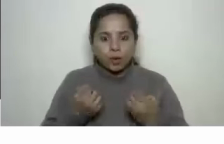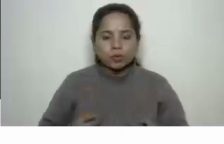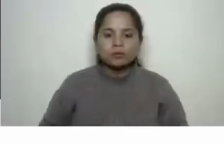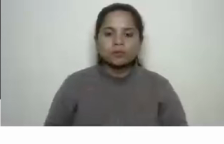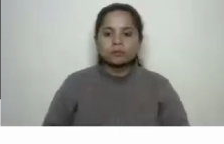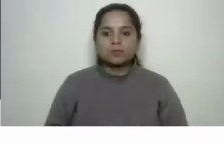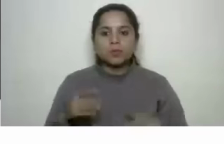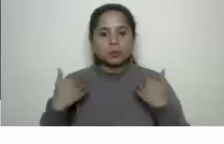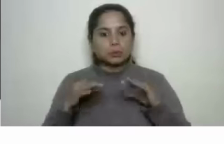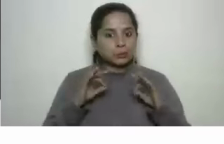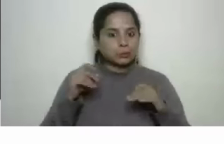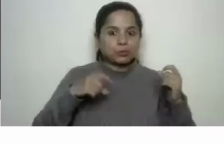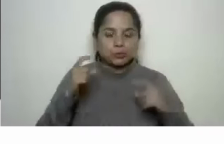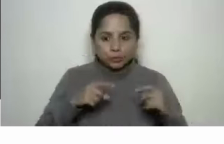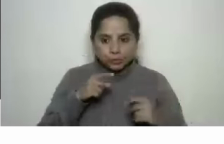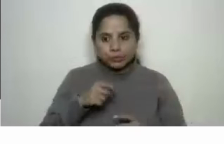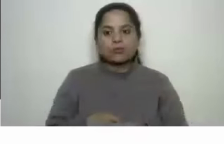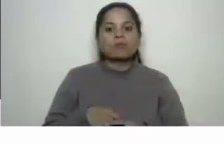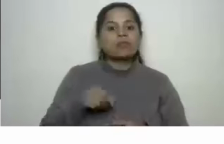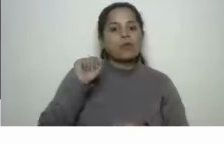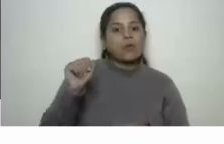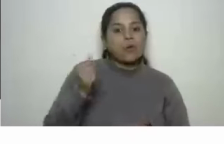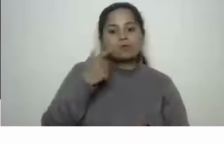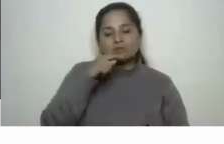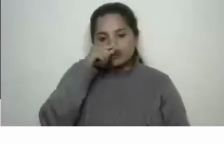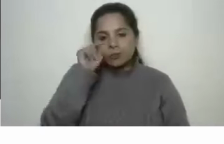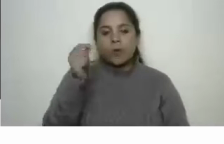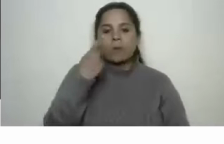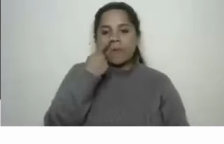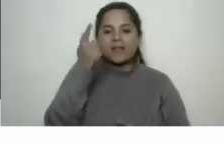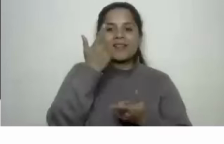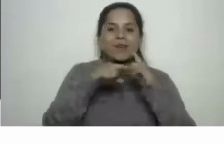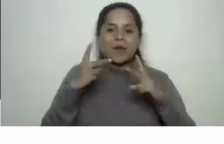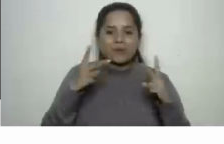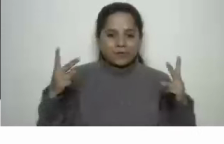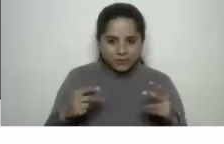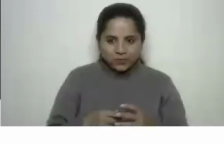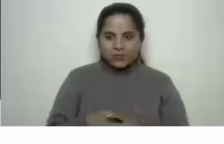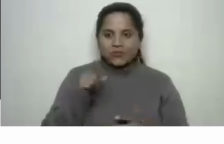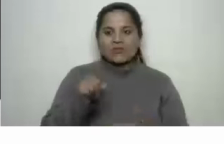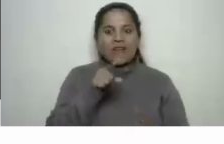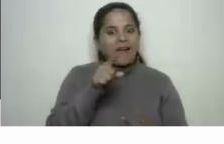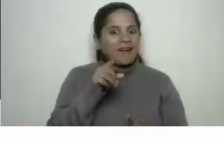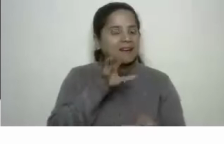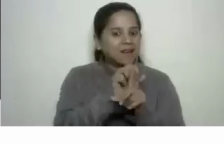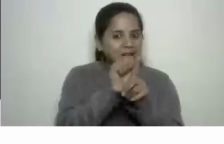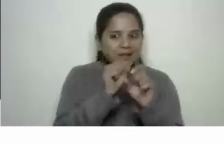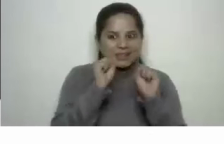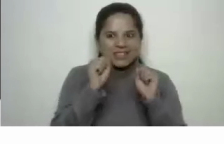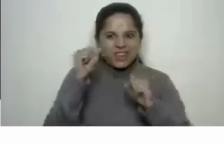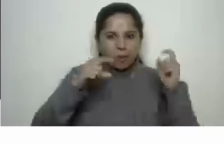Oh my goodness, this is Pride in really knowing hard to, mother language. yeah, it's Some of getting the even hard to catch up. responses.